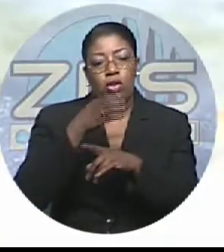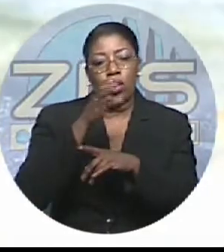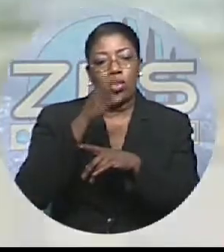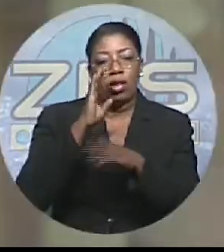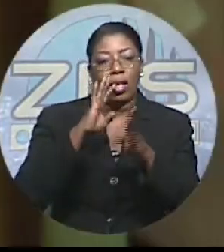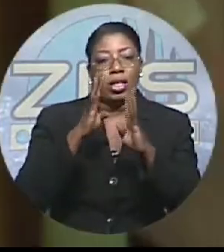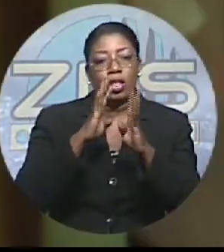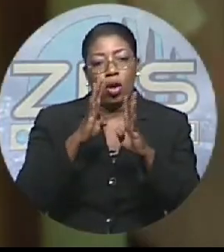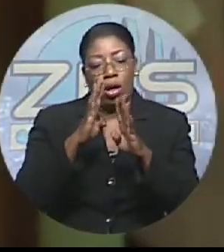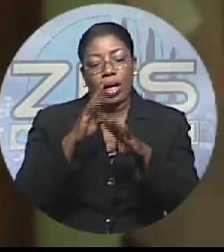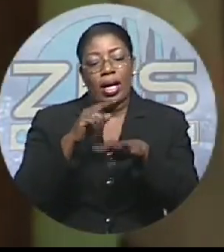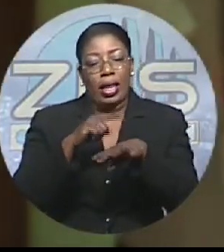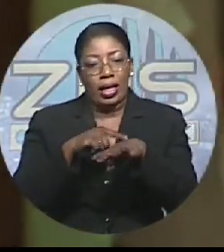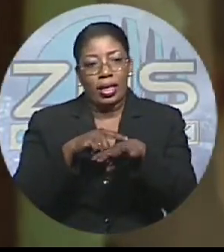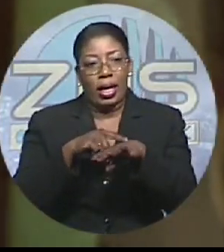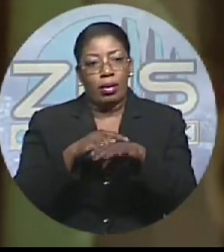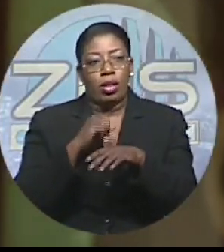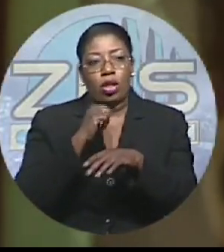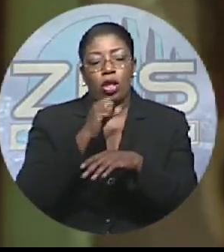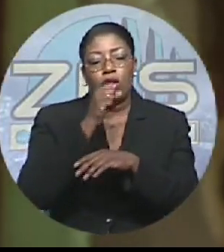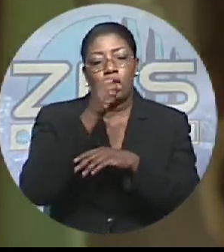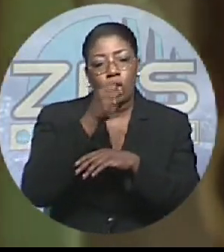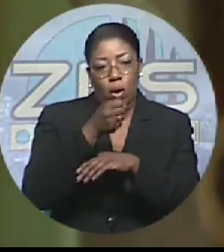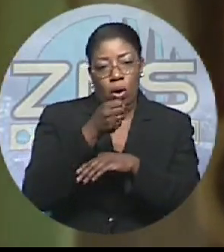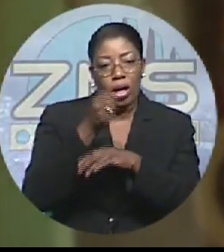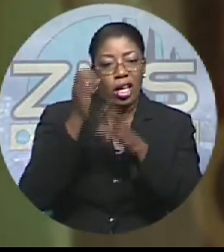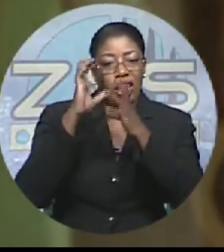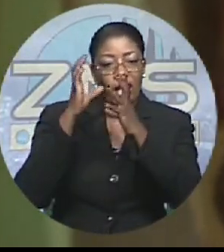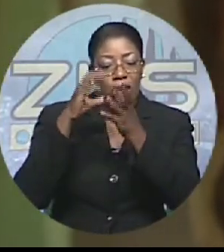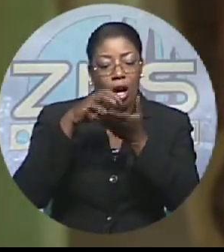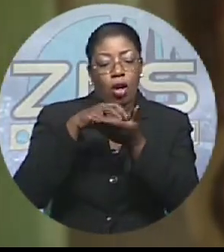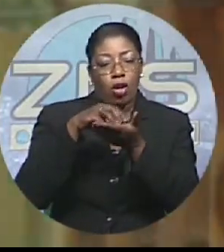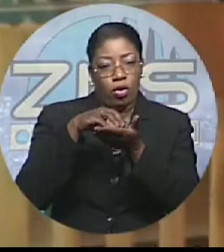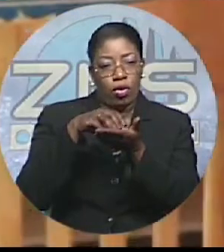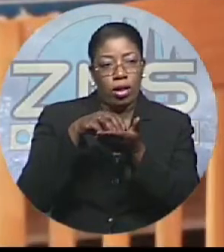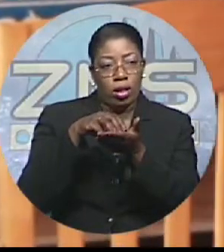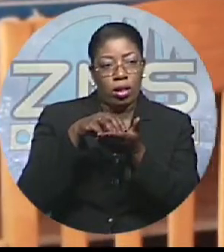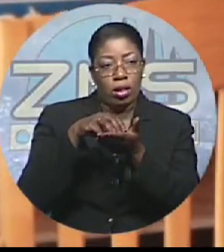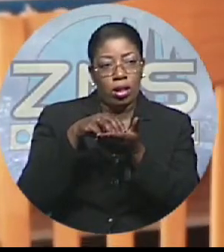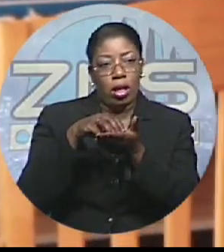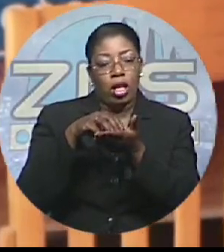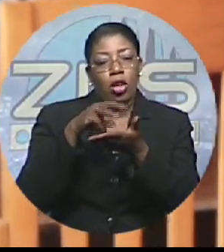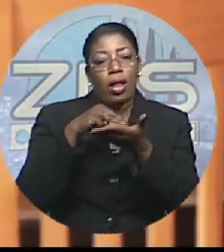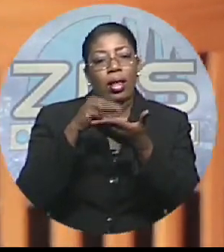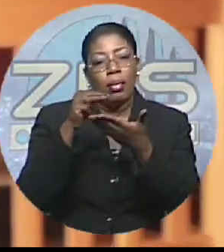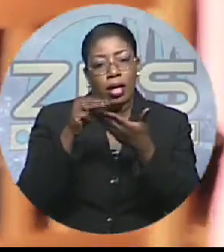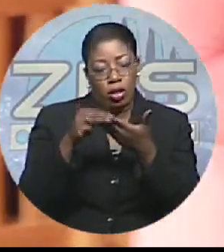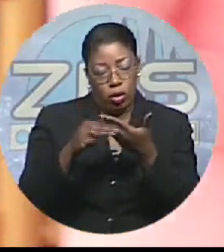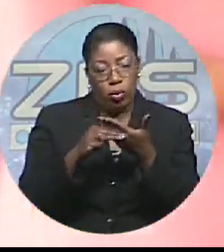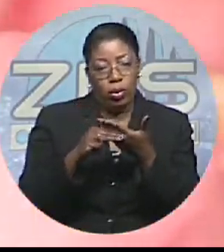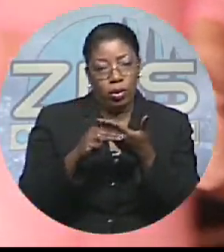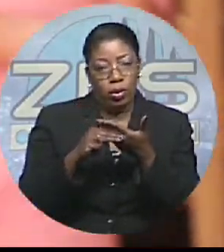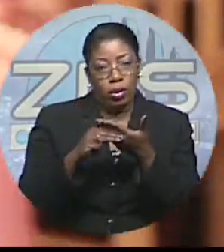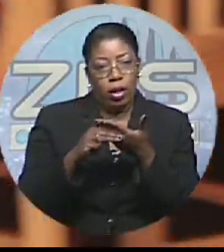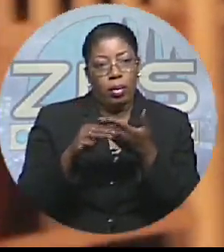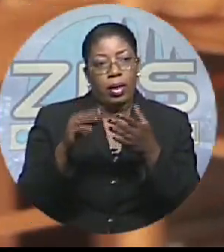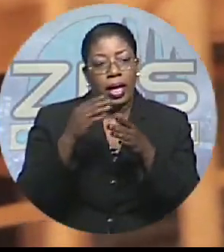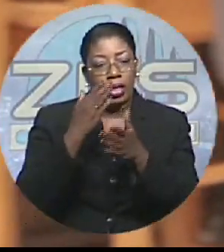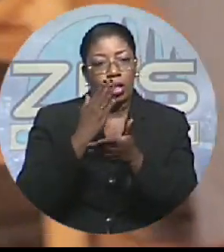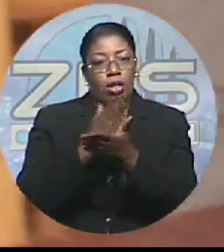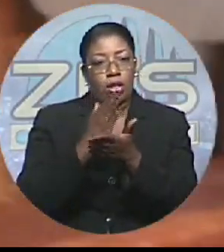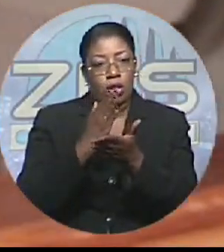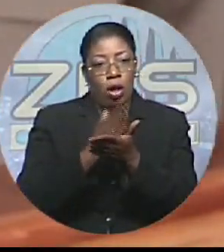and talking. We're not sure if conch fritters were on the menu at the Carrie Earl, but it was a special stop for the Governor General,